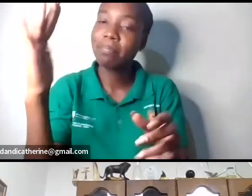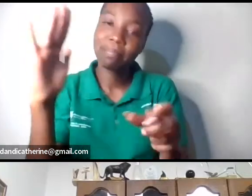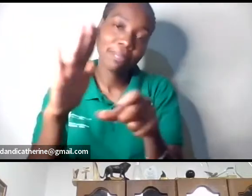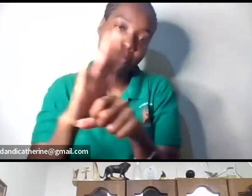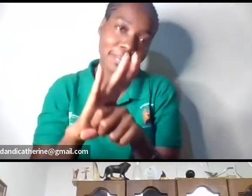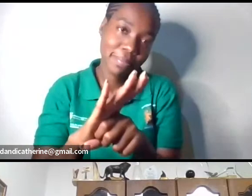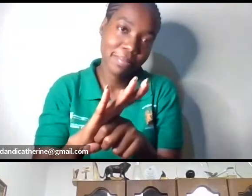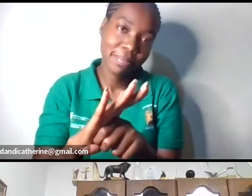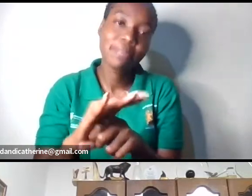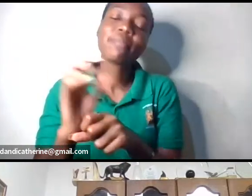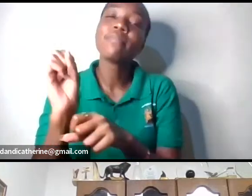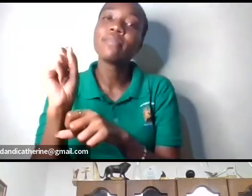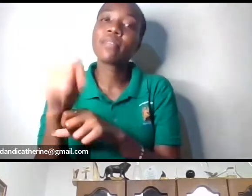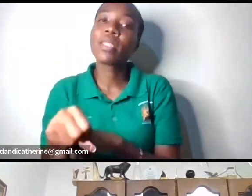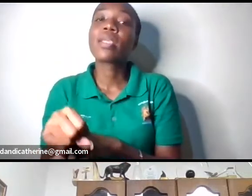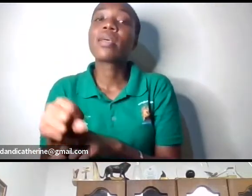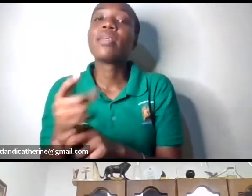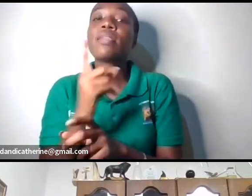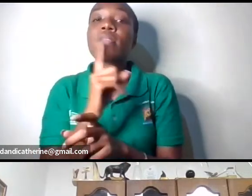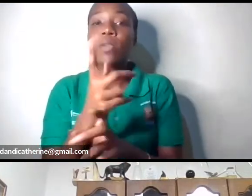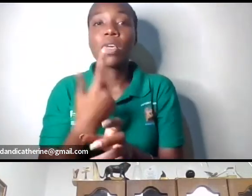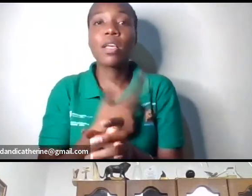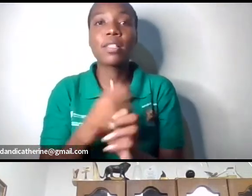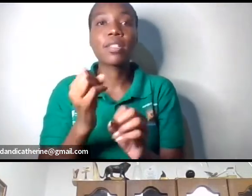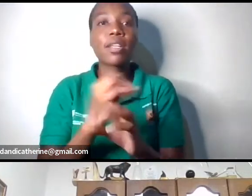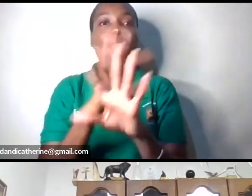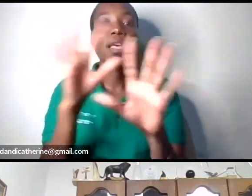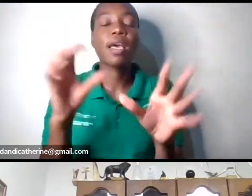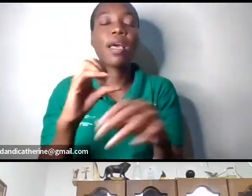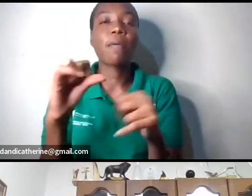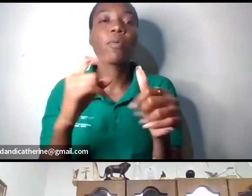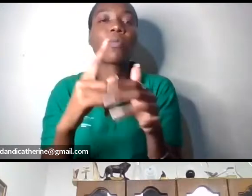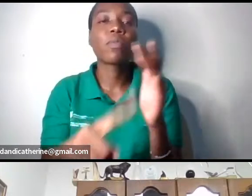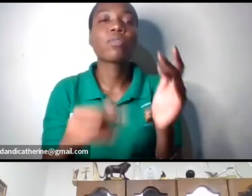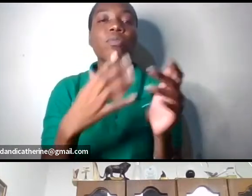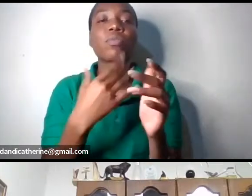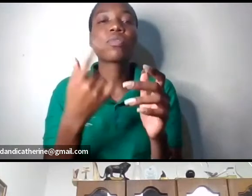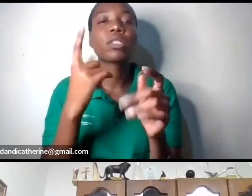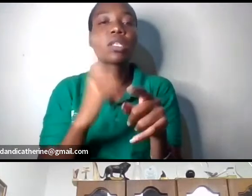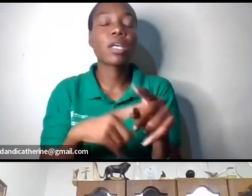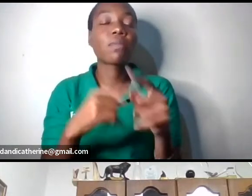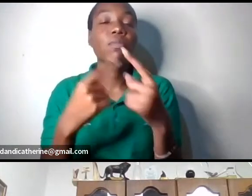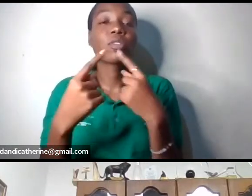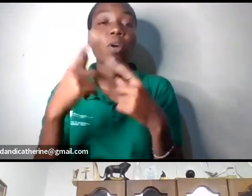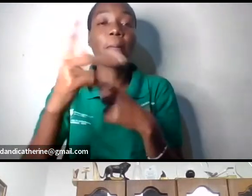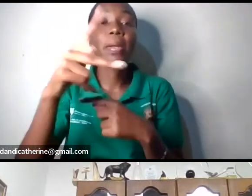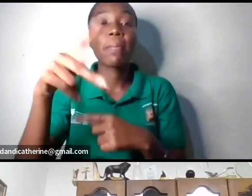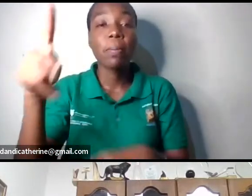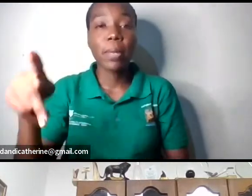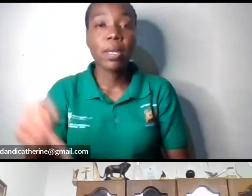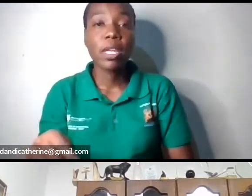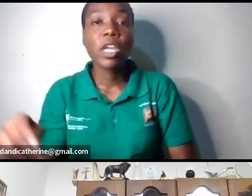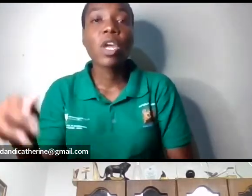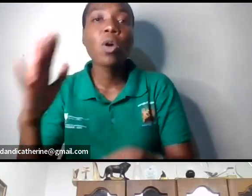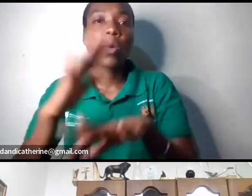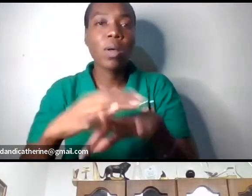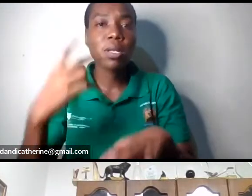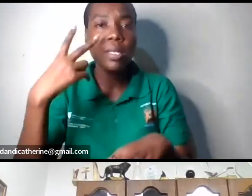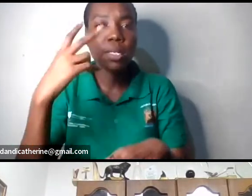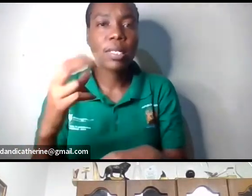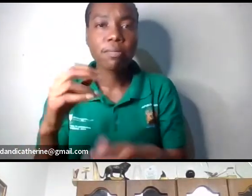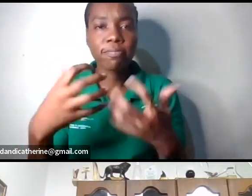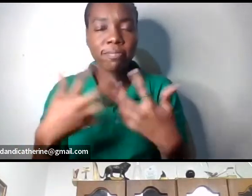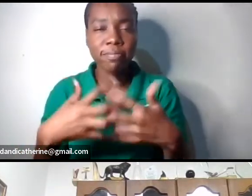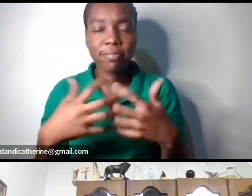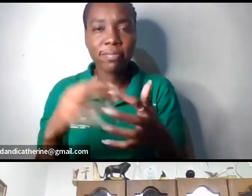And I think we are now clear about what you're talking about when you talk about PPP. Good to see you, Engineer Yinka. I don't know whether